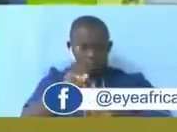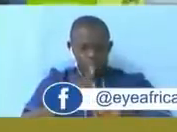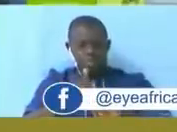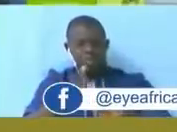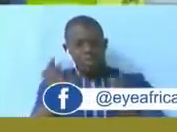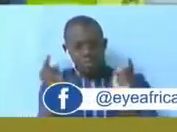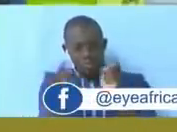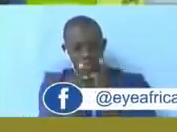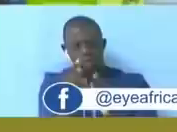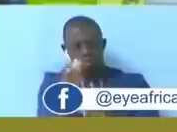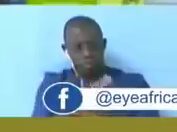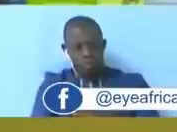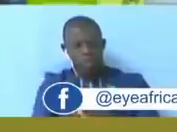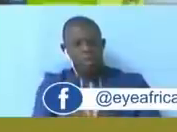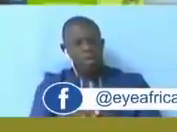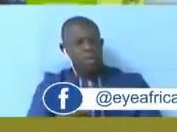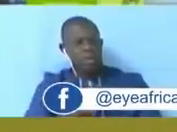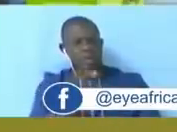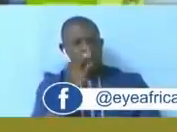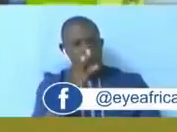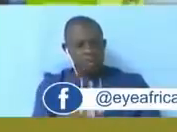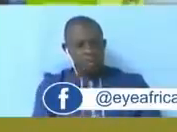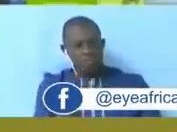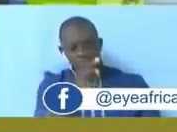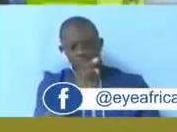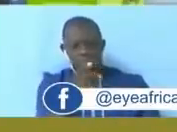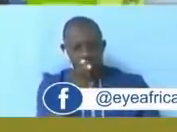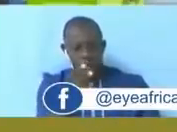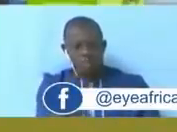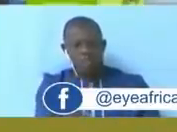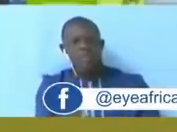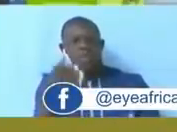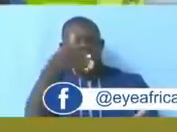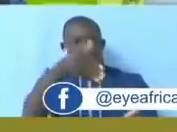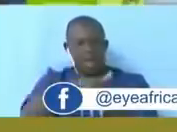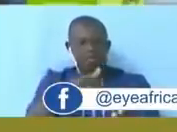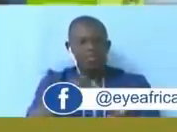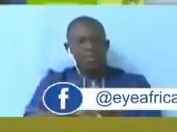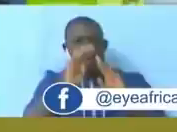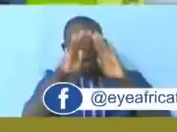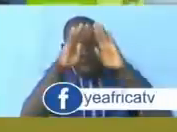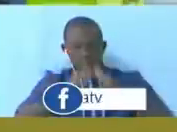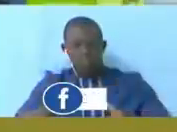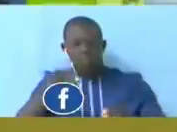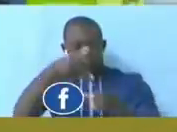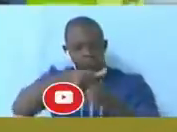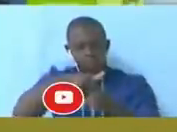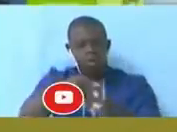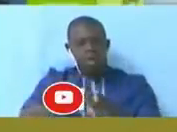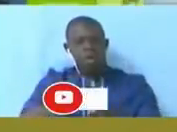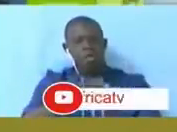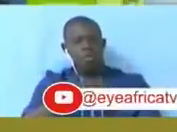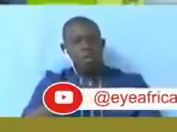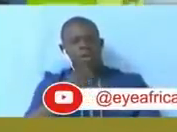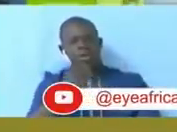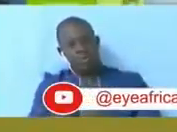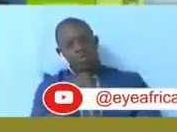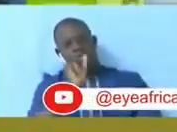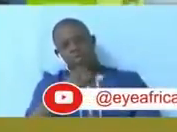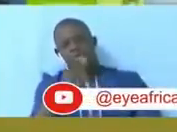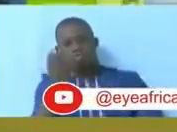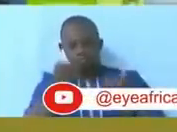esansi wafudulato. He said, it was just a coincidence. We both entered the station. We wanted to fill our vehicles. Ako aketa nyine ti drom ben